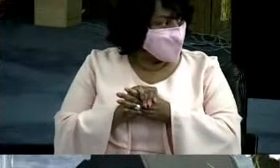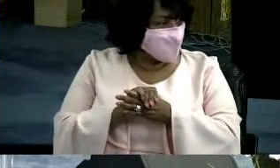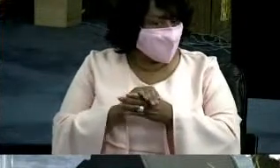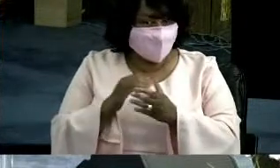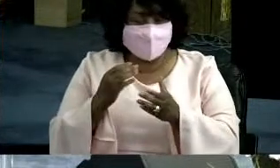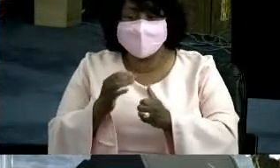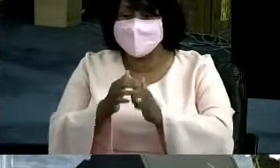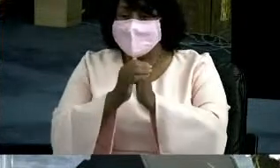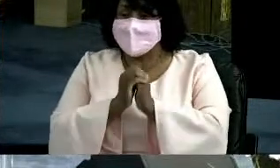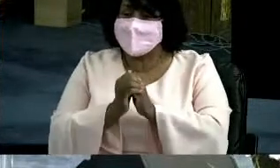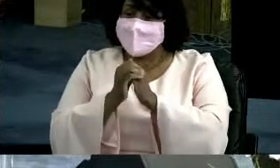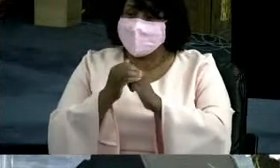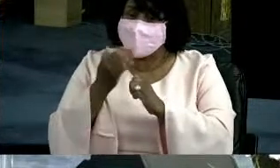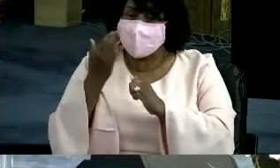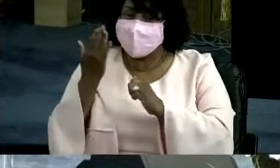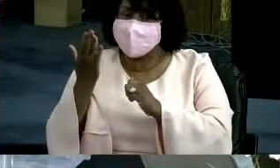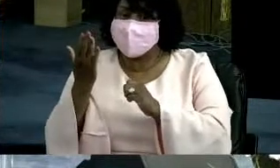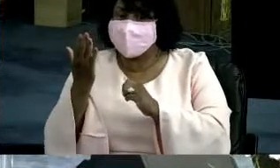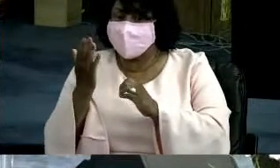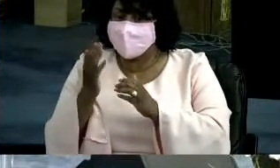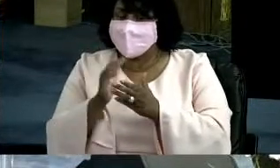We worship you, Father.